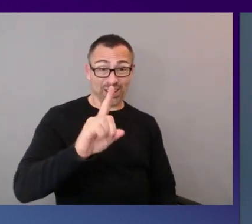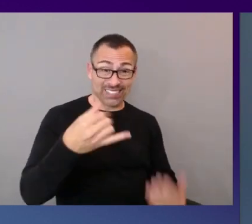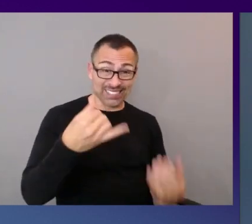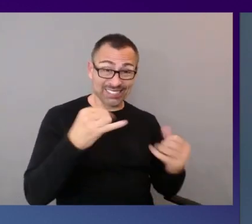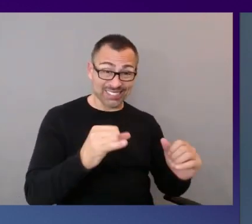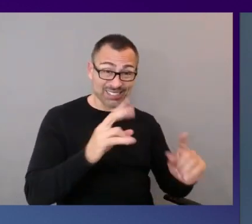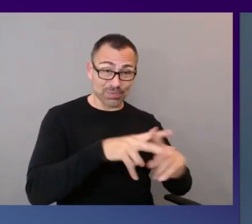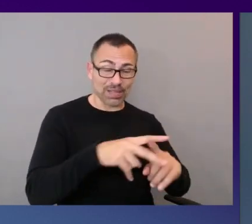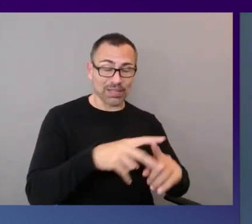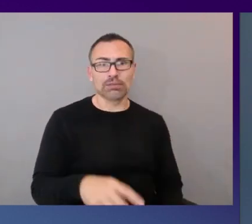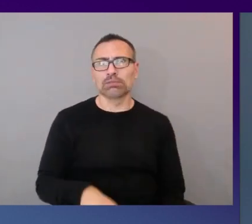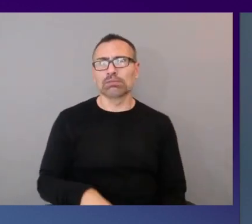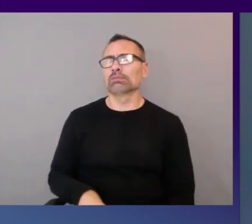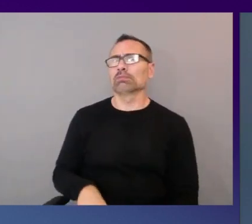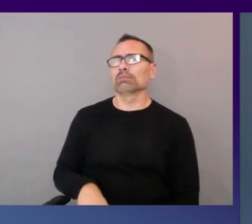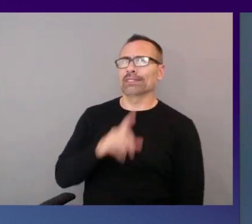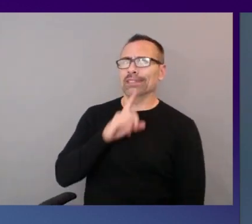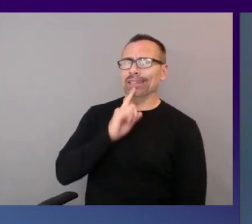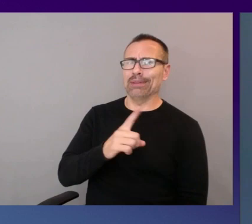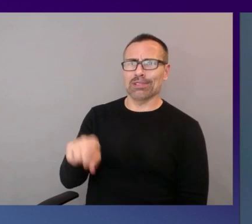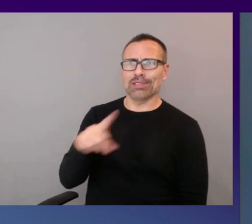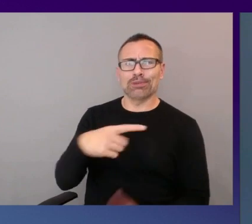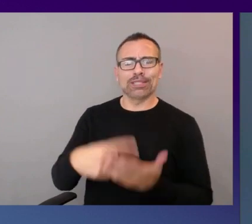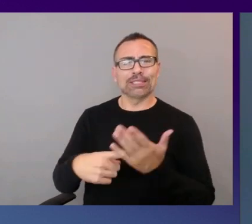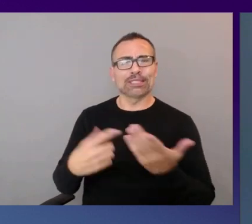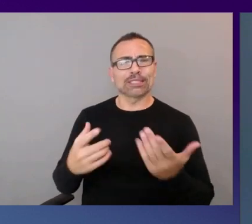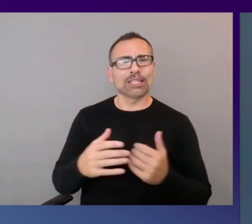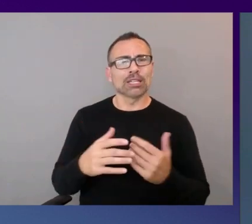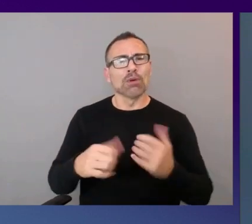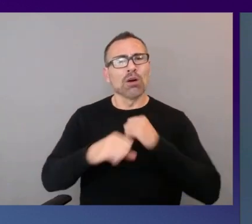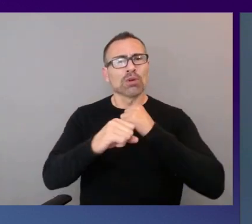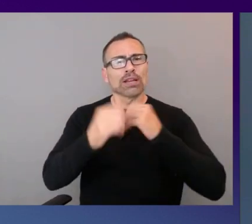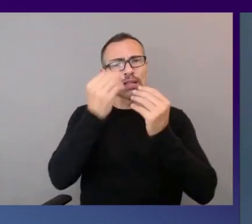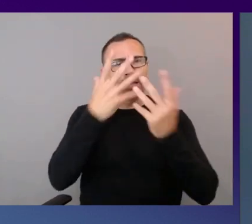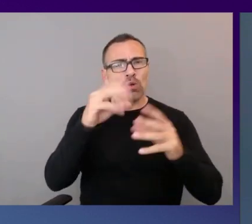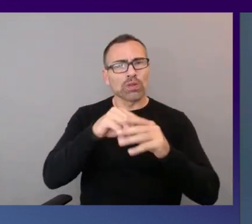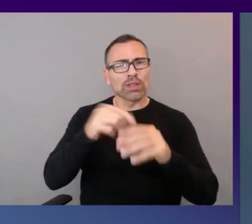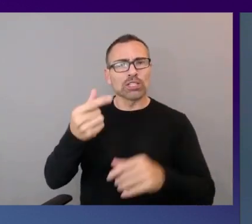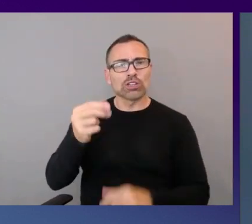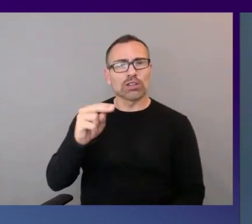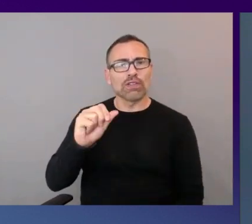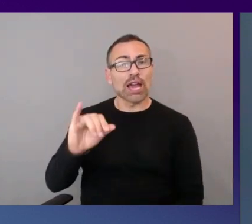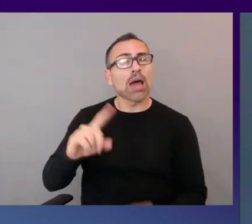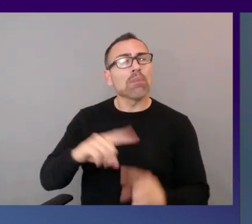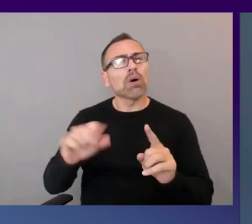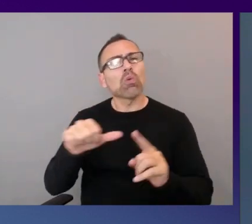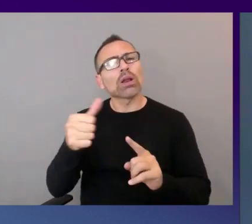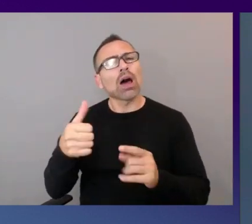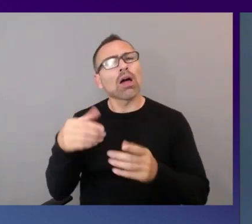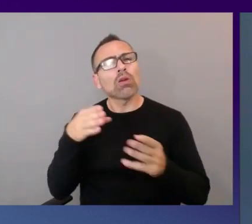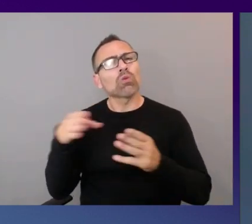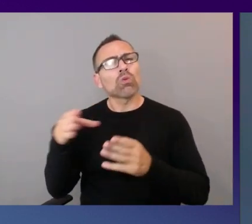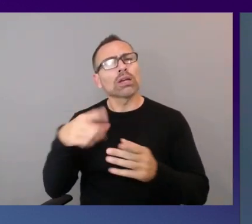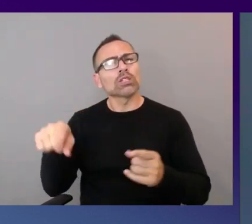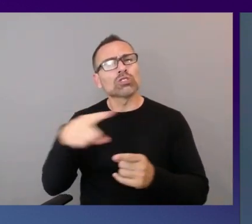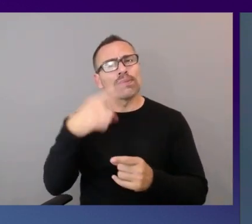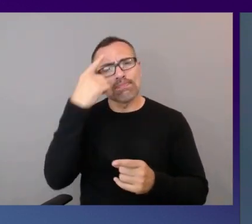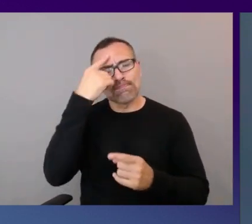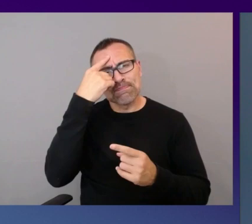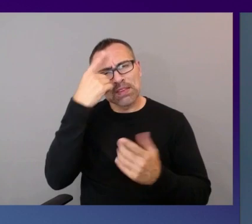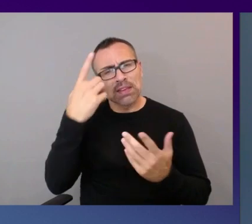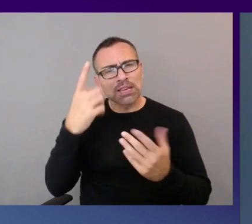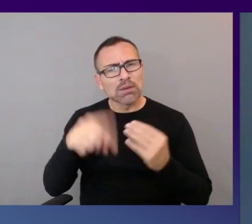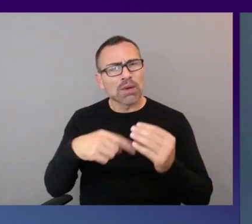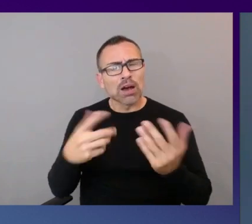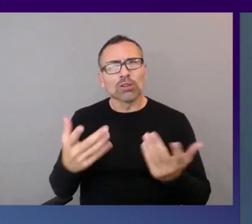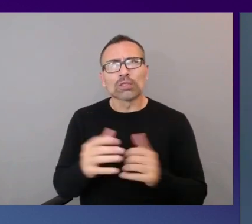generative AI sort of context. What other ways or areas do you think that they should be thinking about or looking at in order to